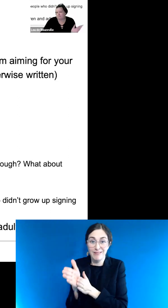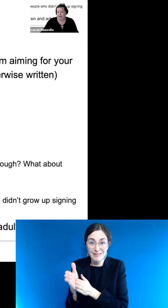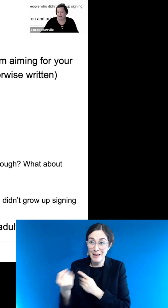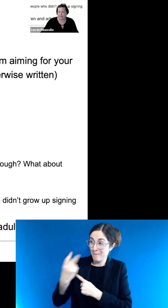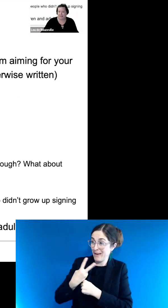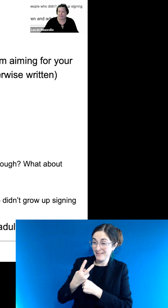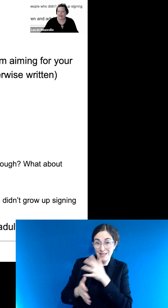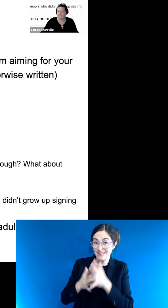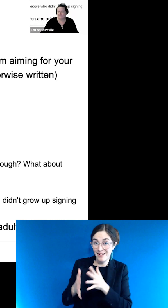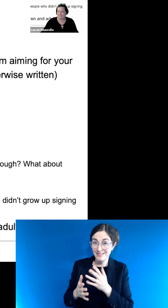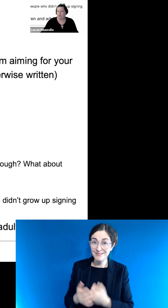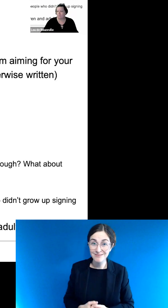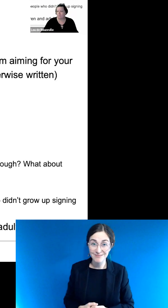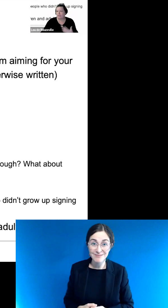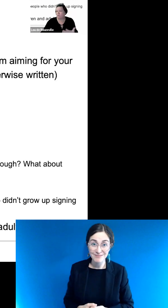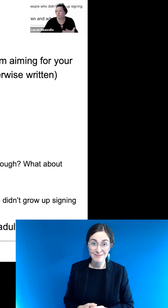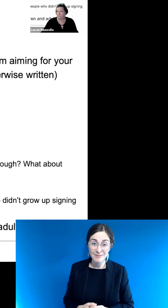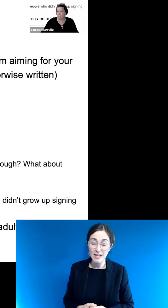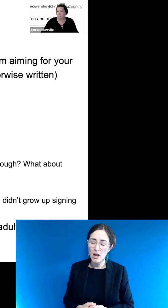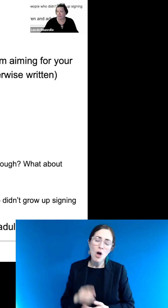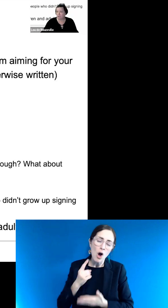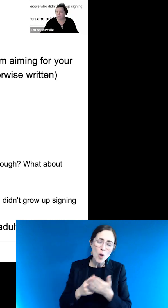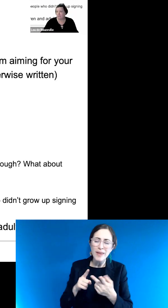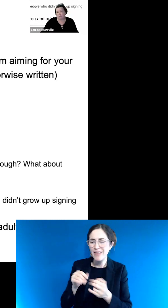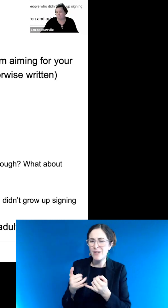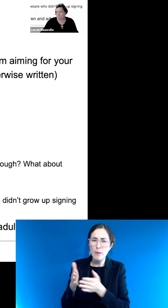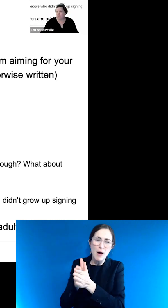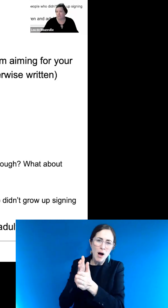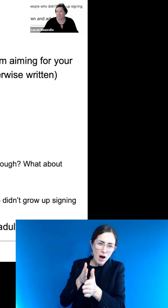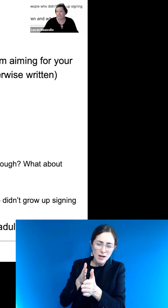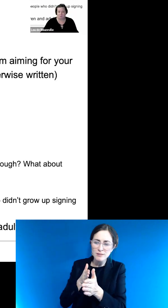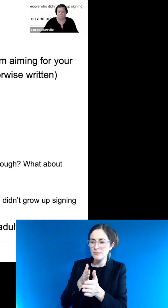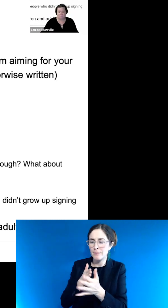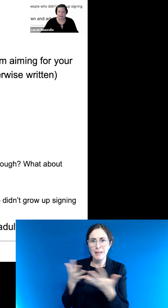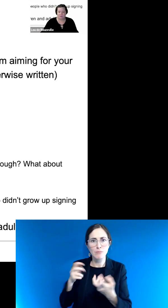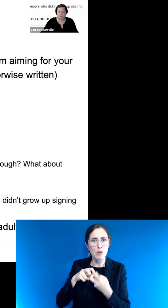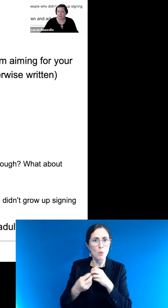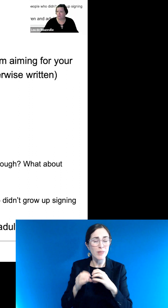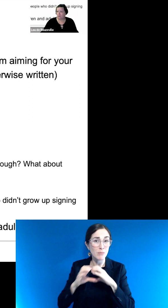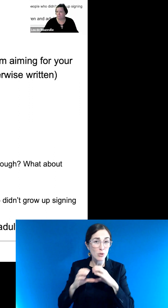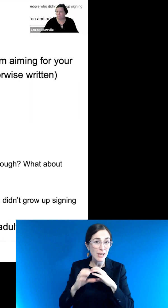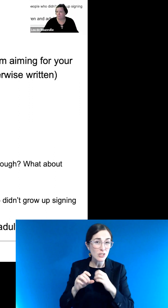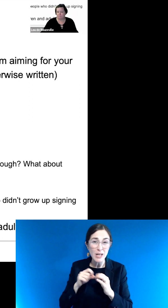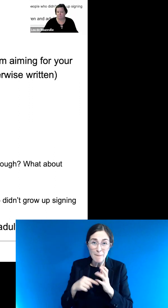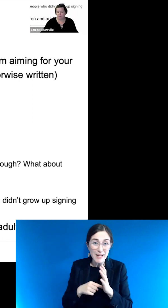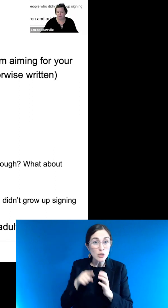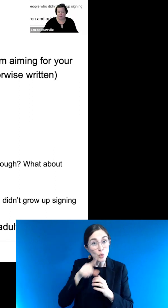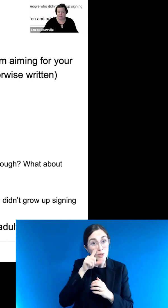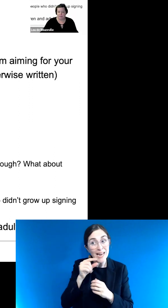because unless they have a really big problem with communication, they're just going to get more fluent than you, but learn from